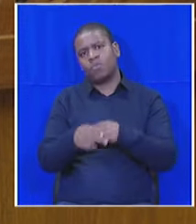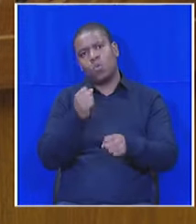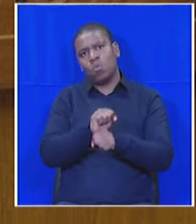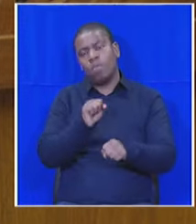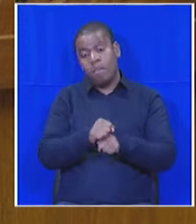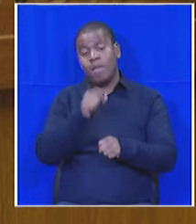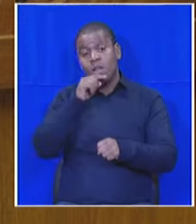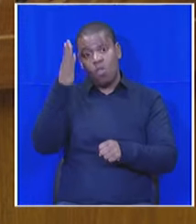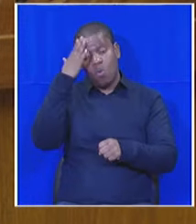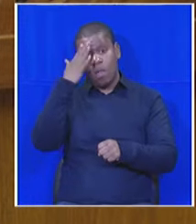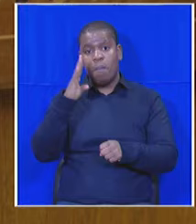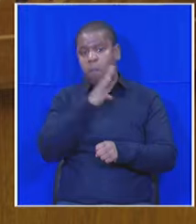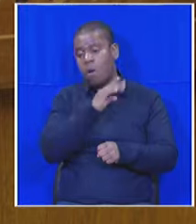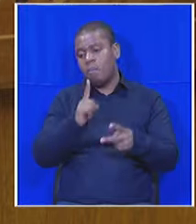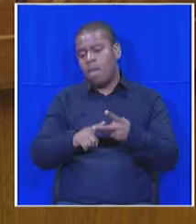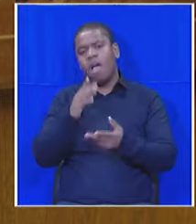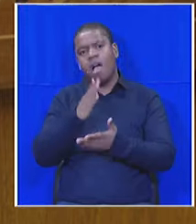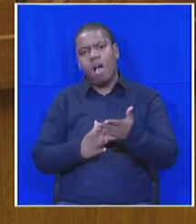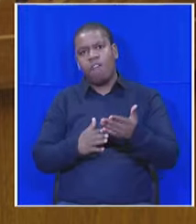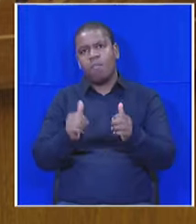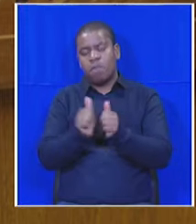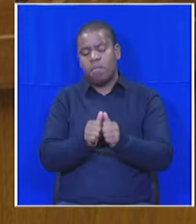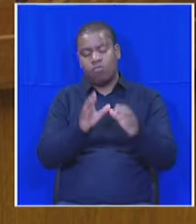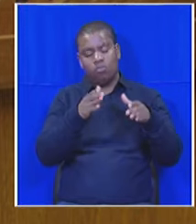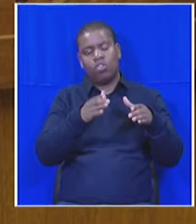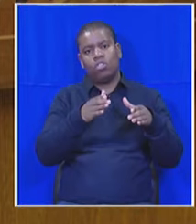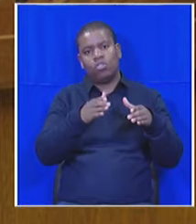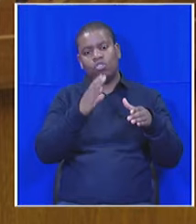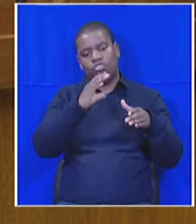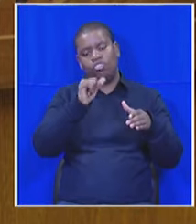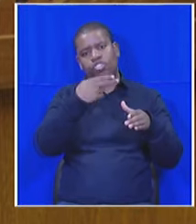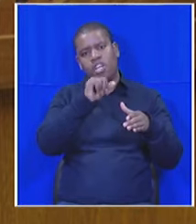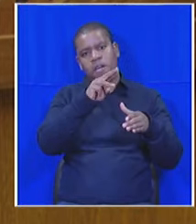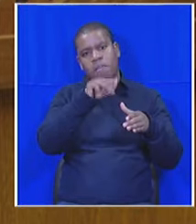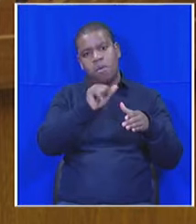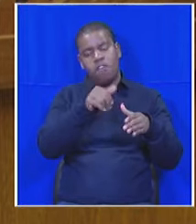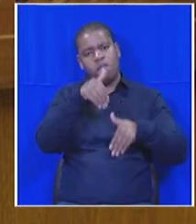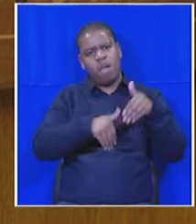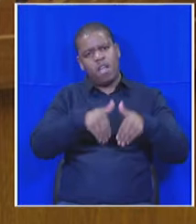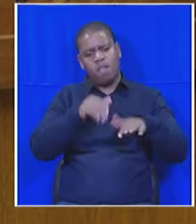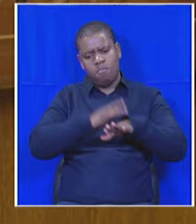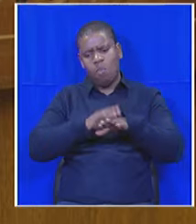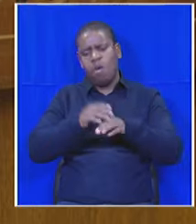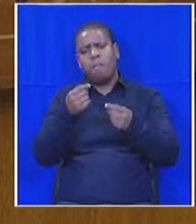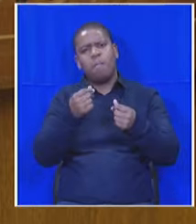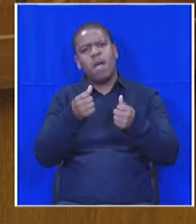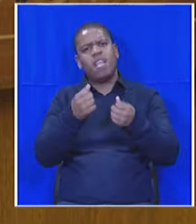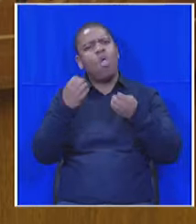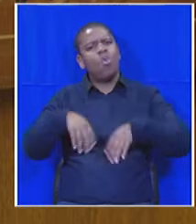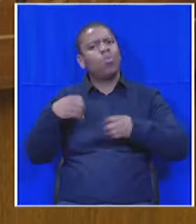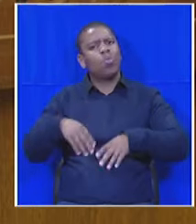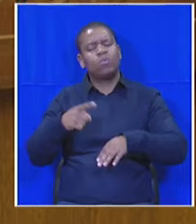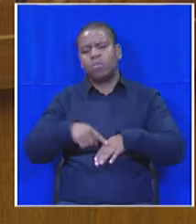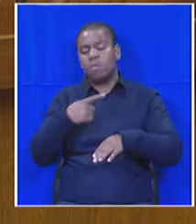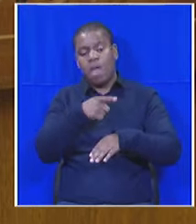or understanding that half of the members of the Chamber of Mines are losing money. Why does this government think that all the big mining houses are leaving